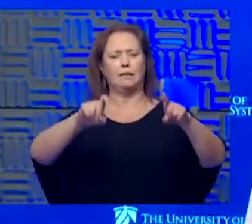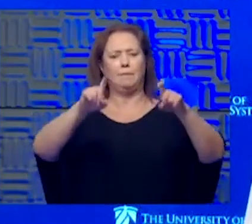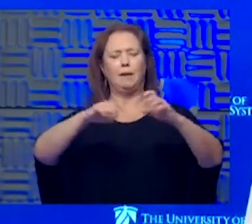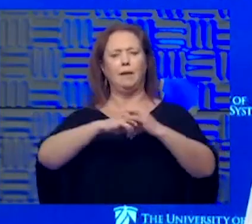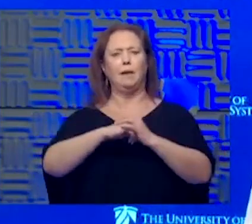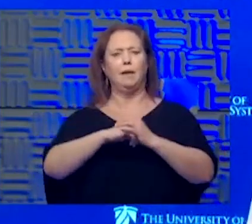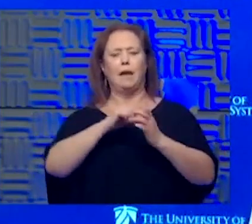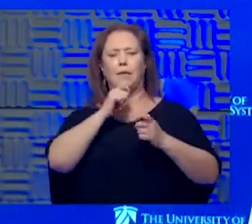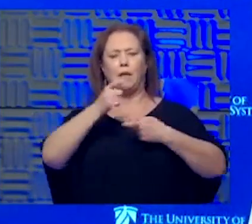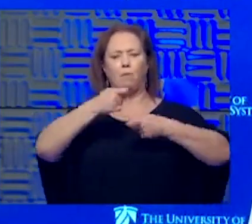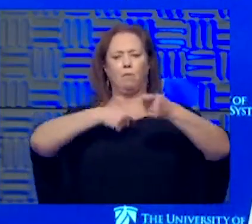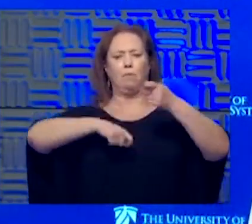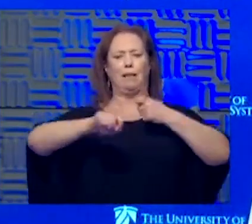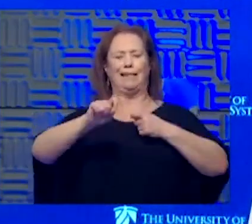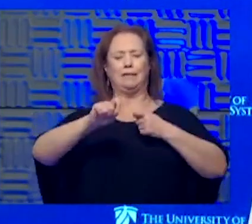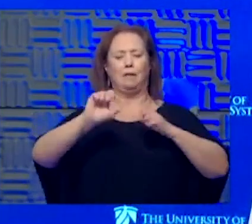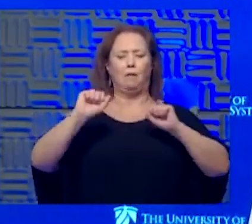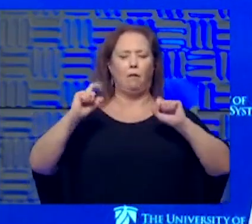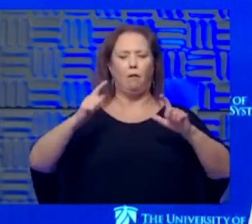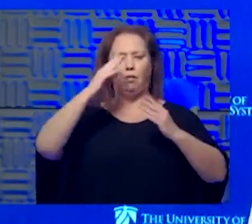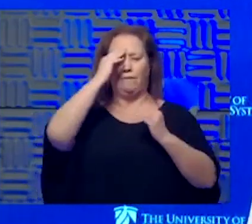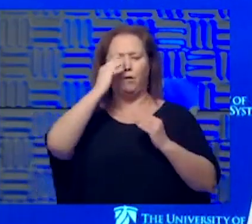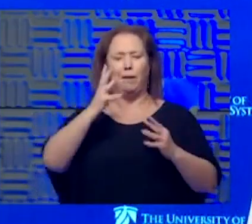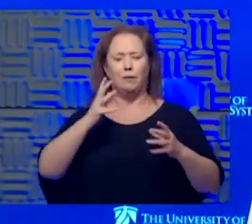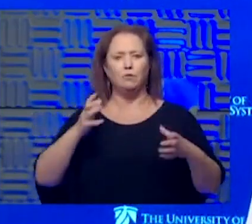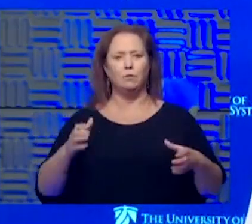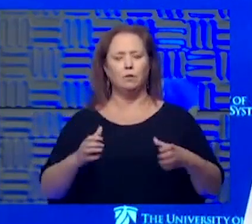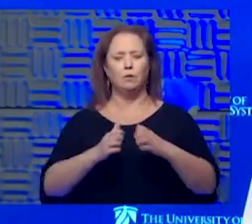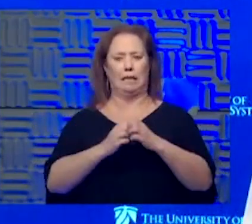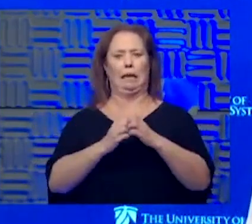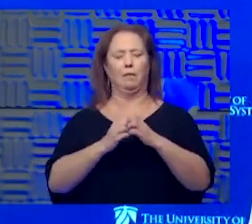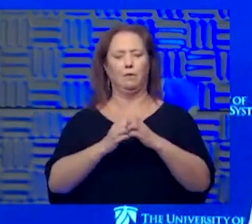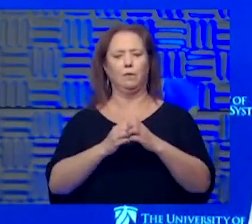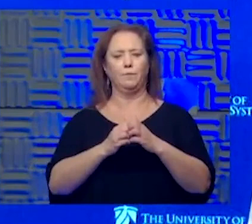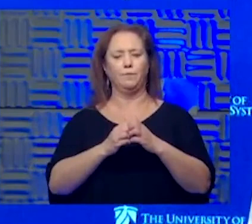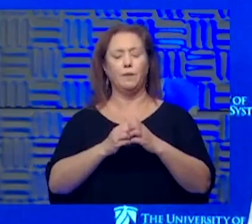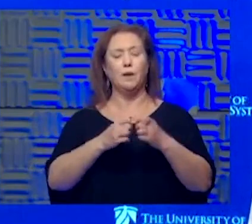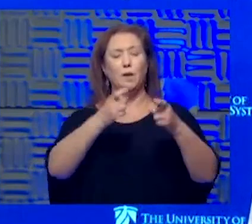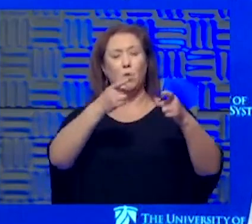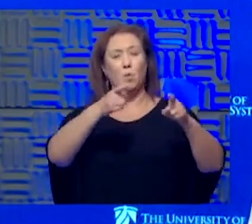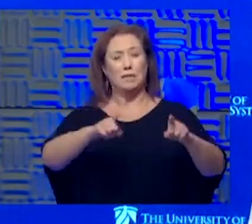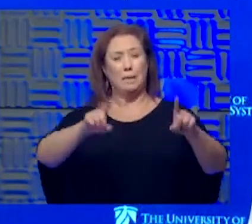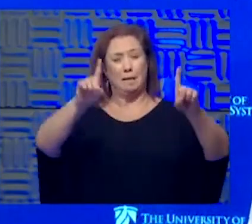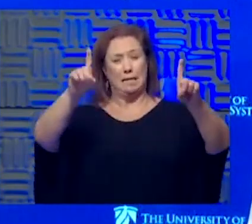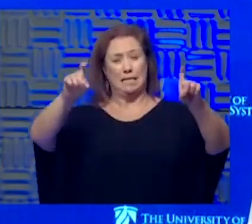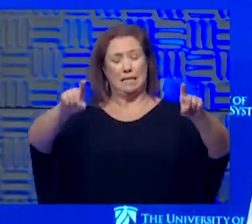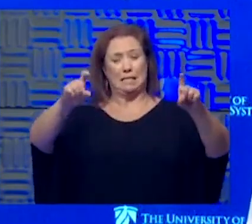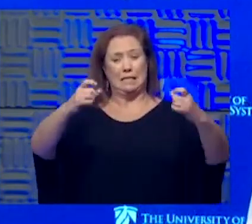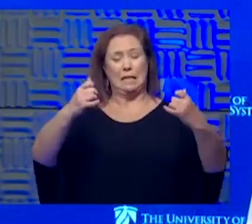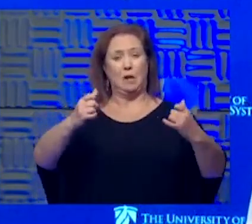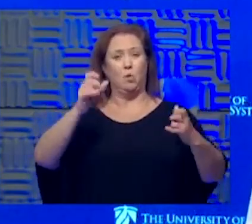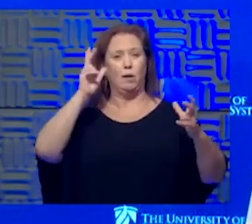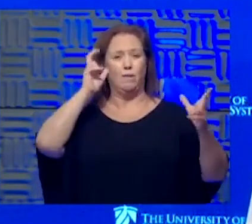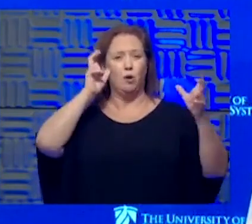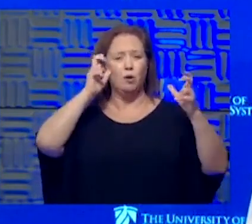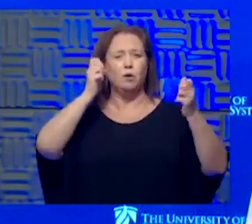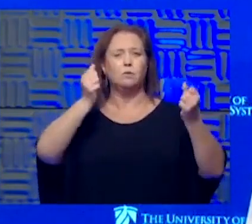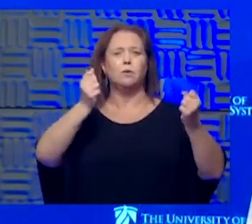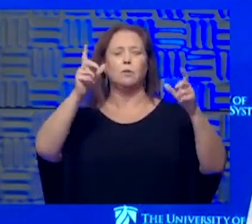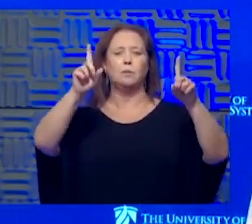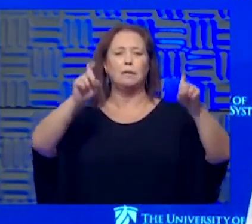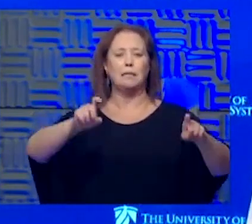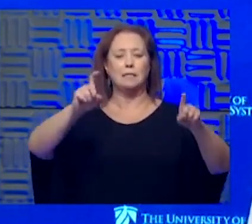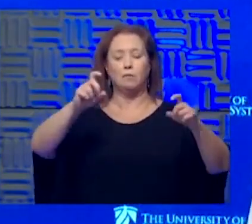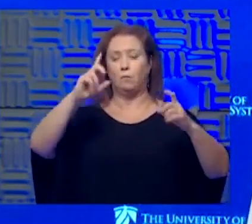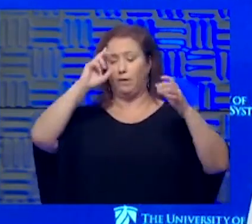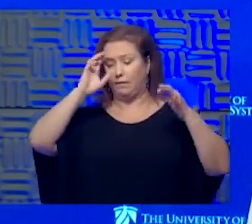trying to put all the pieces of information together. I think what's happened with testing is we've heard so much about it, we've